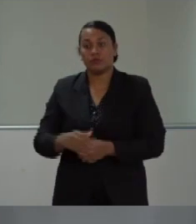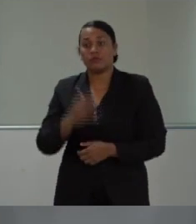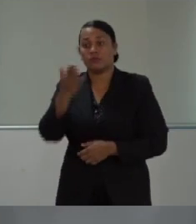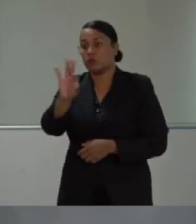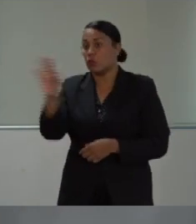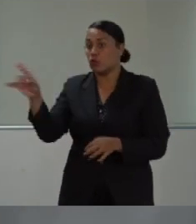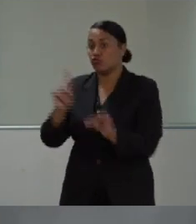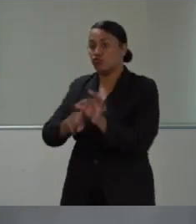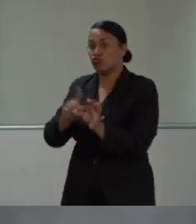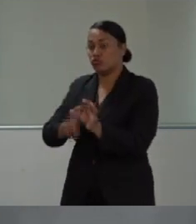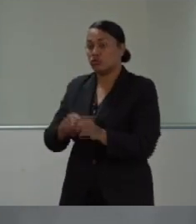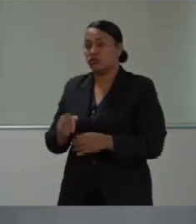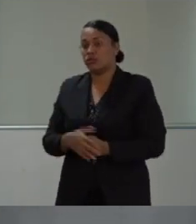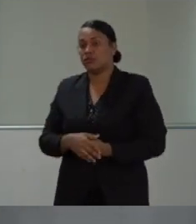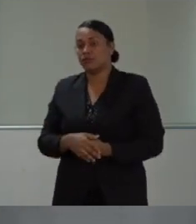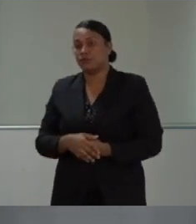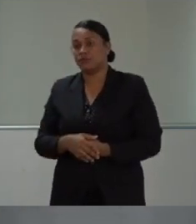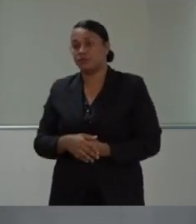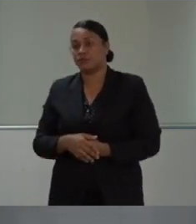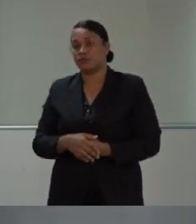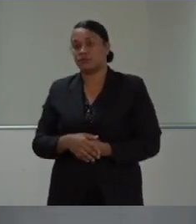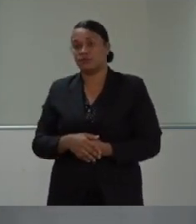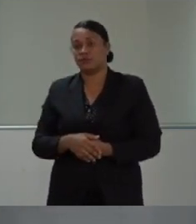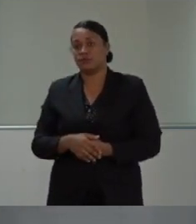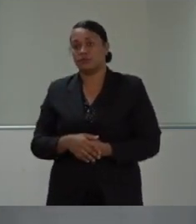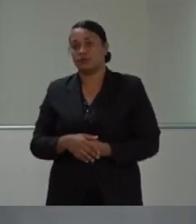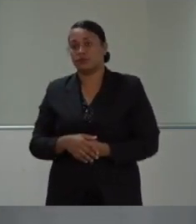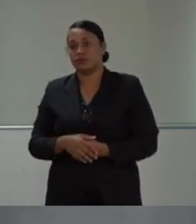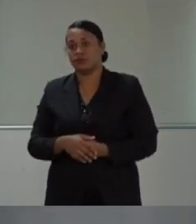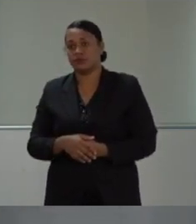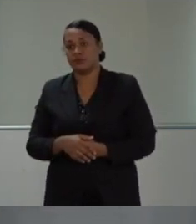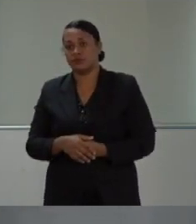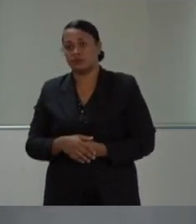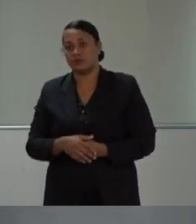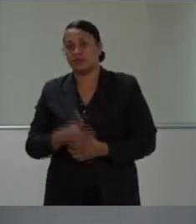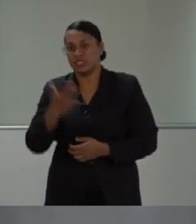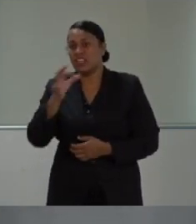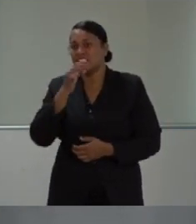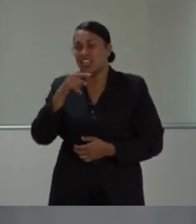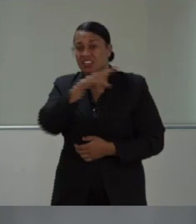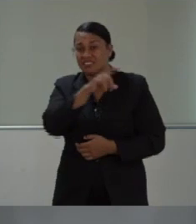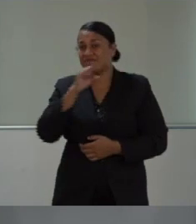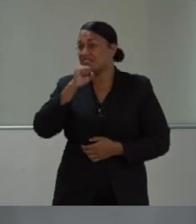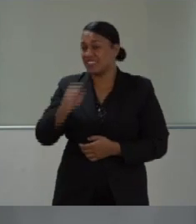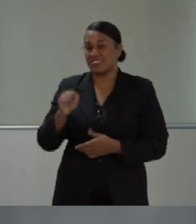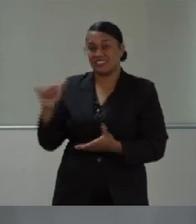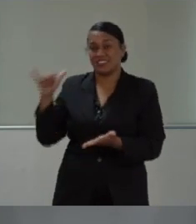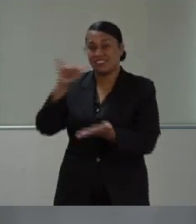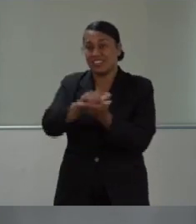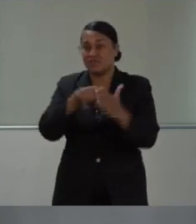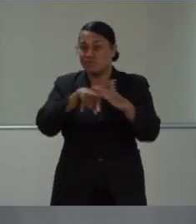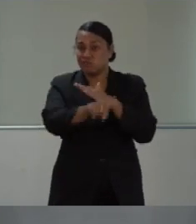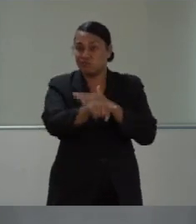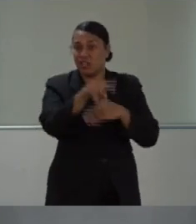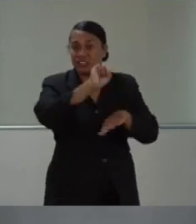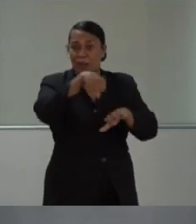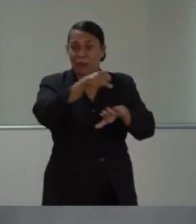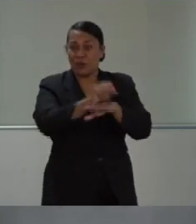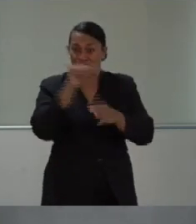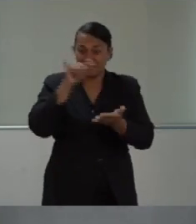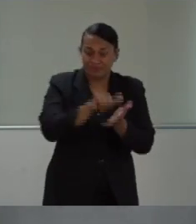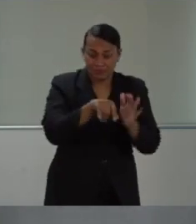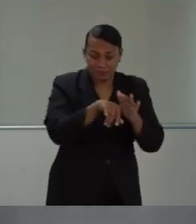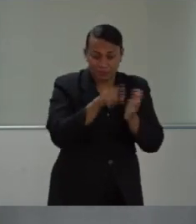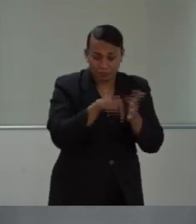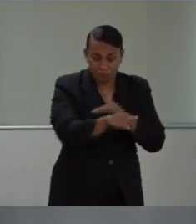Kompol, what of the men that traveled in from Uruguay? Have you been able to question him, or is he still with health authorities? How did he